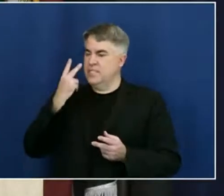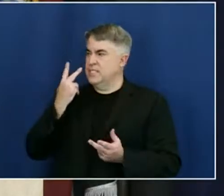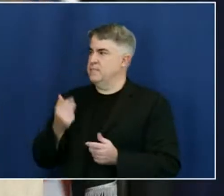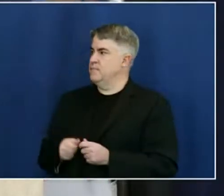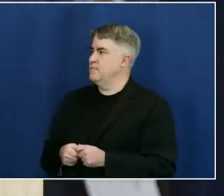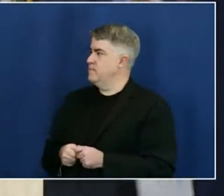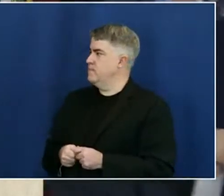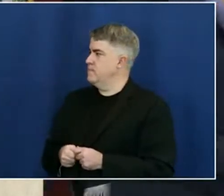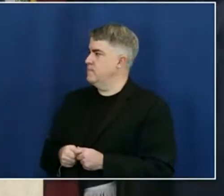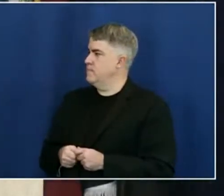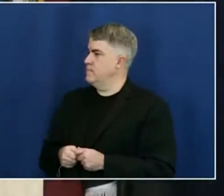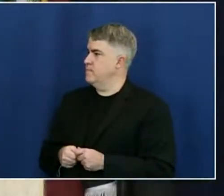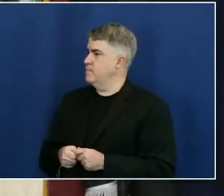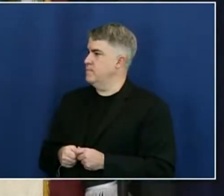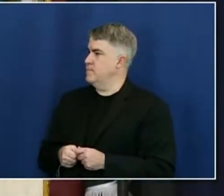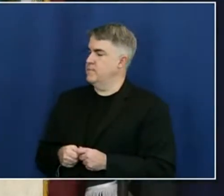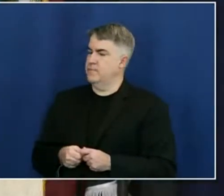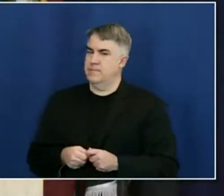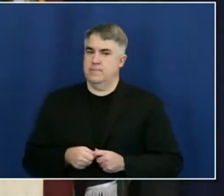Thank you.